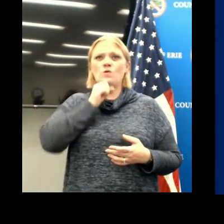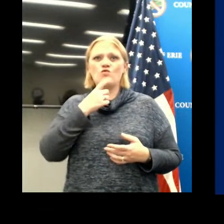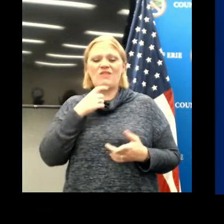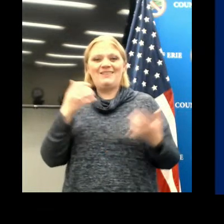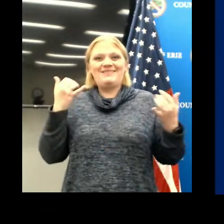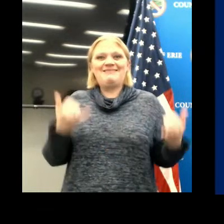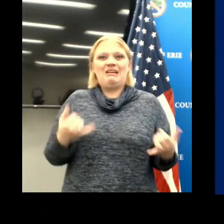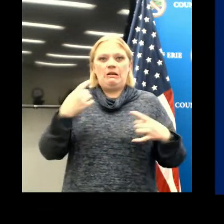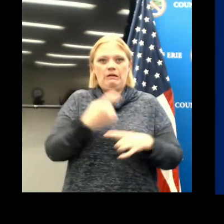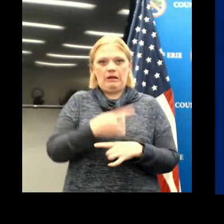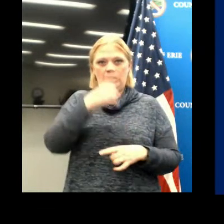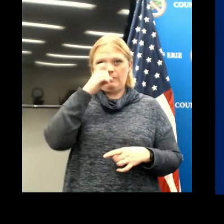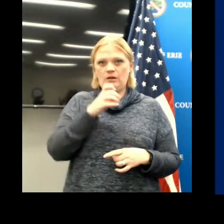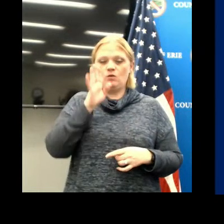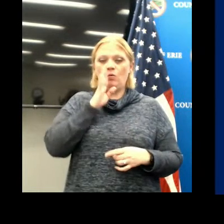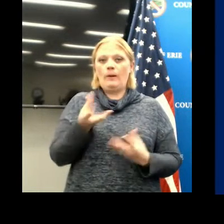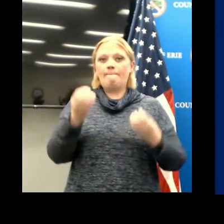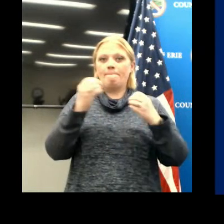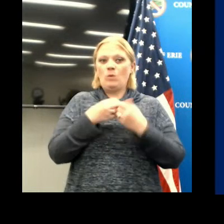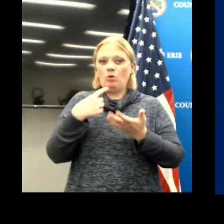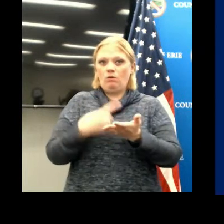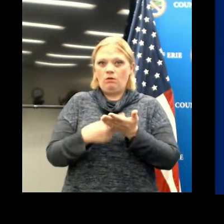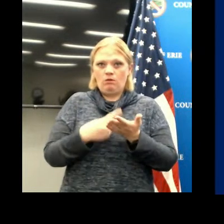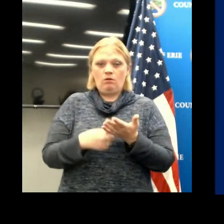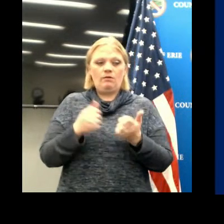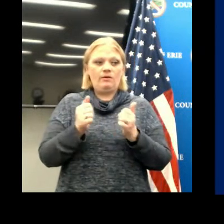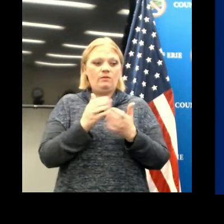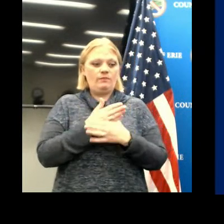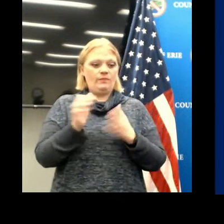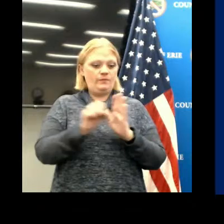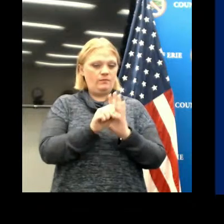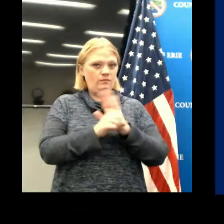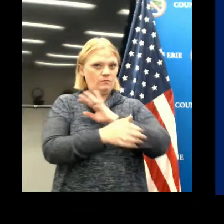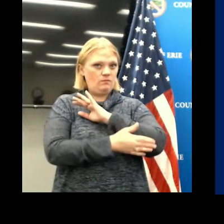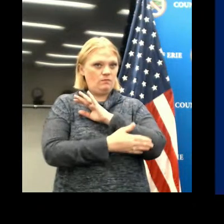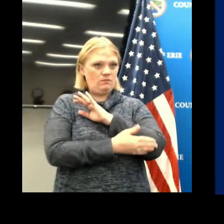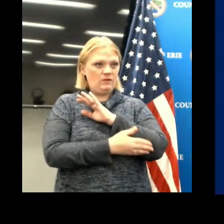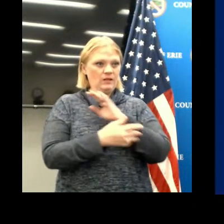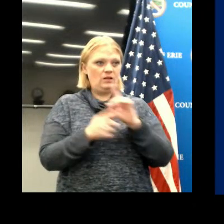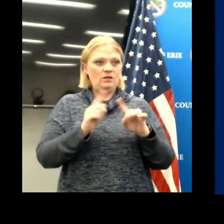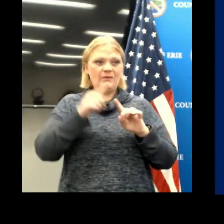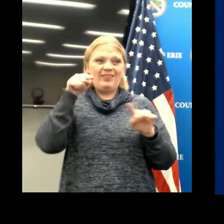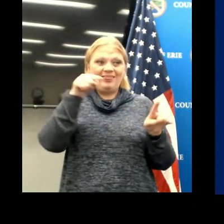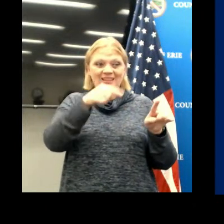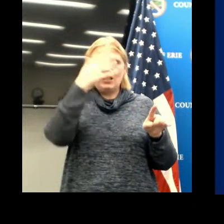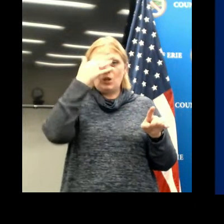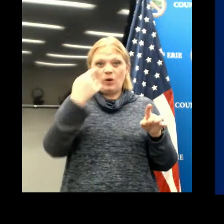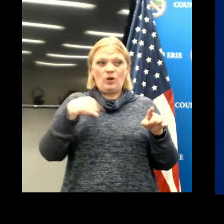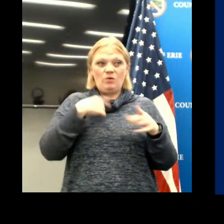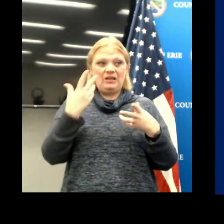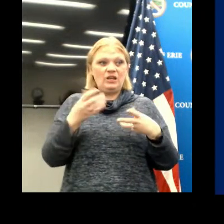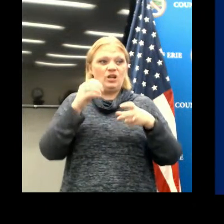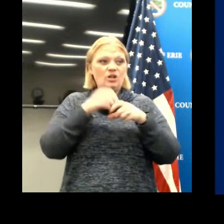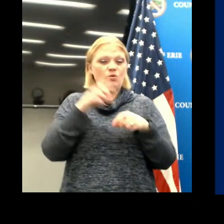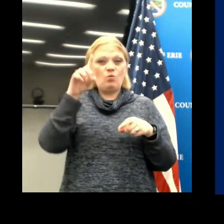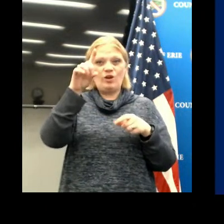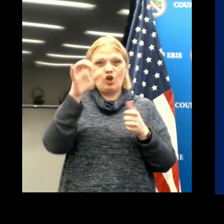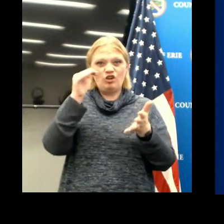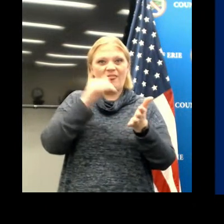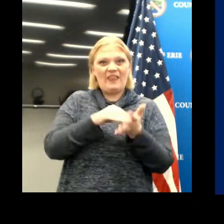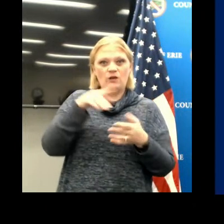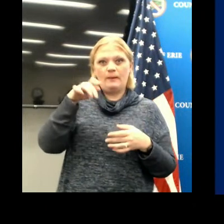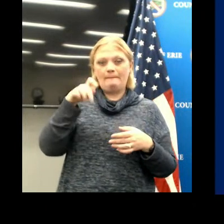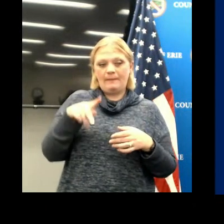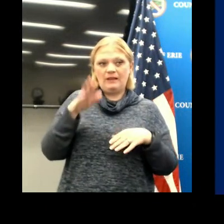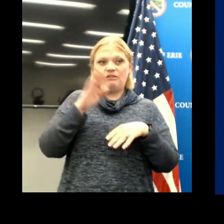today because there's going to be further discussions between the state and the county. But I think people this is why we included this 100,000 population